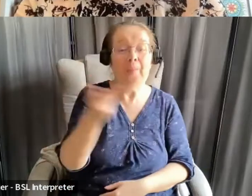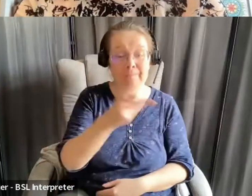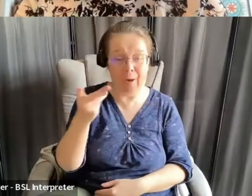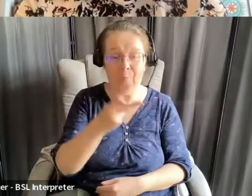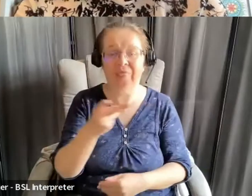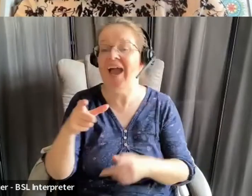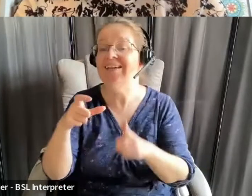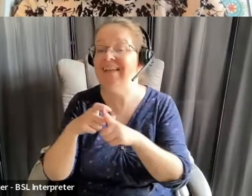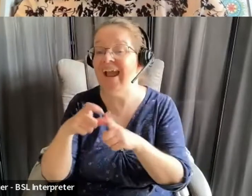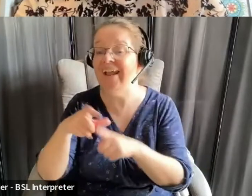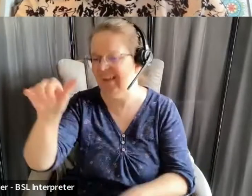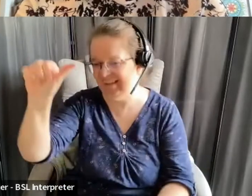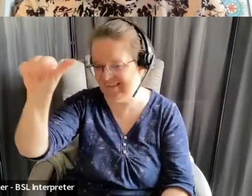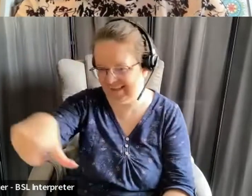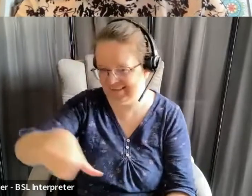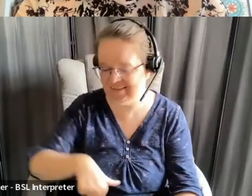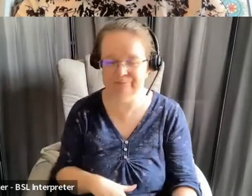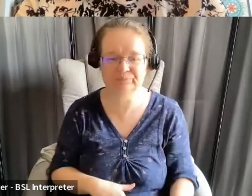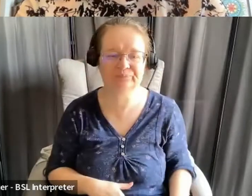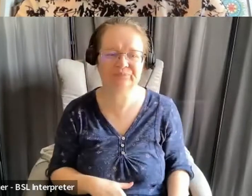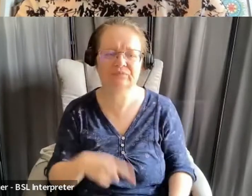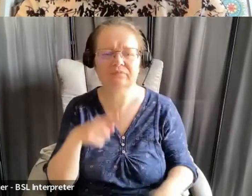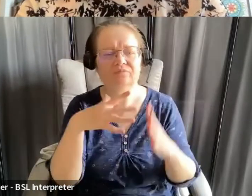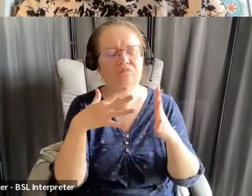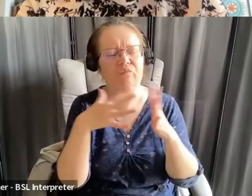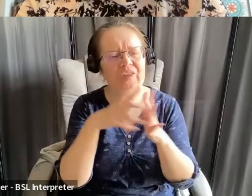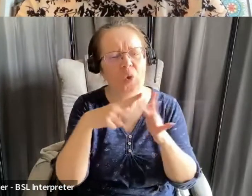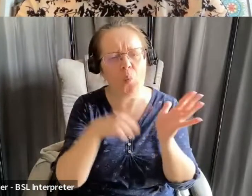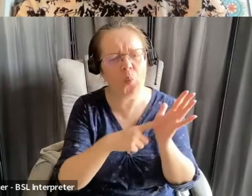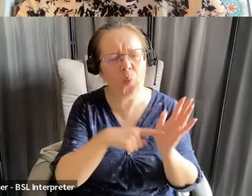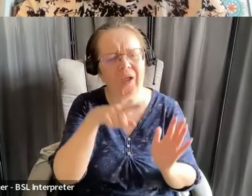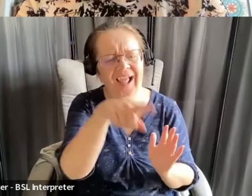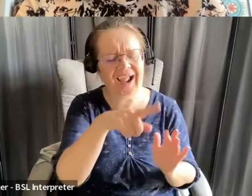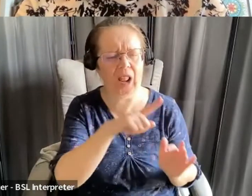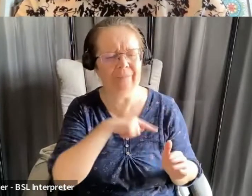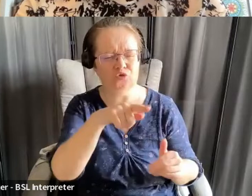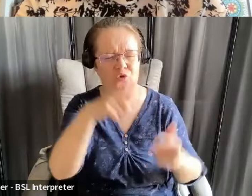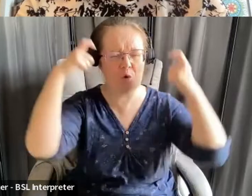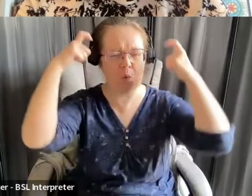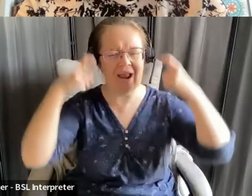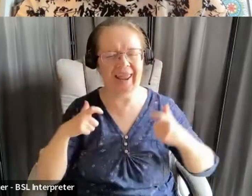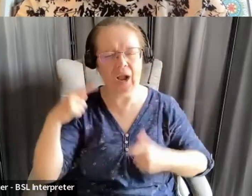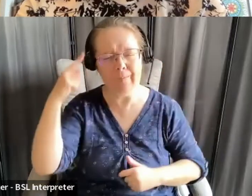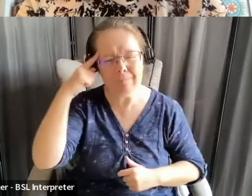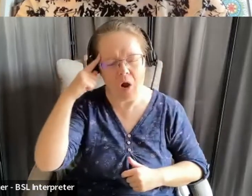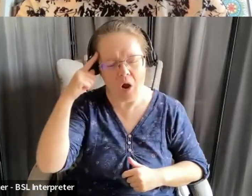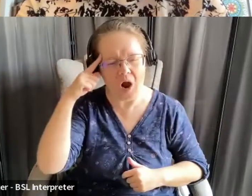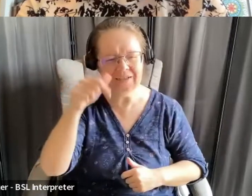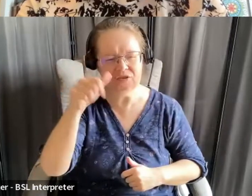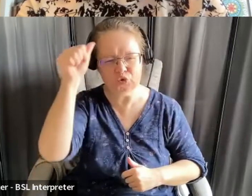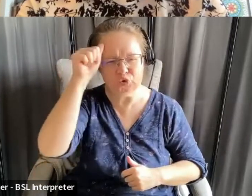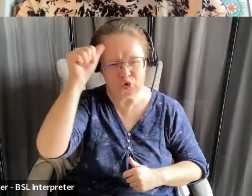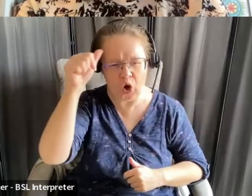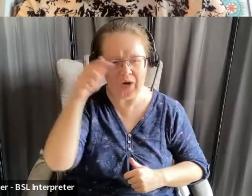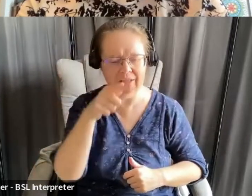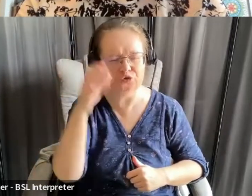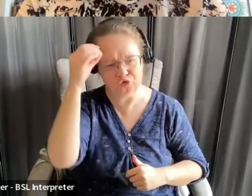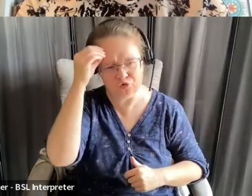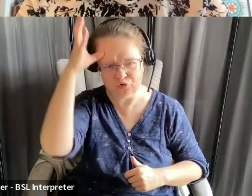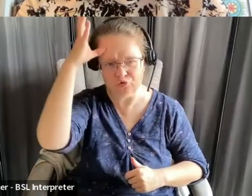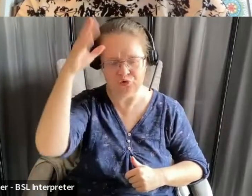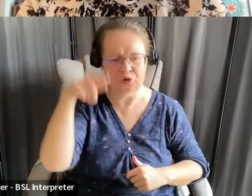Dave, yes. Now, I know that, Will, you also, because of your legal mind and your knowledge of it, you've actually